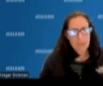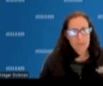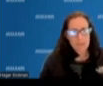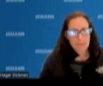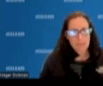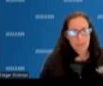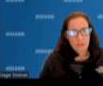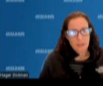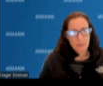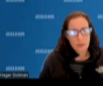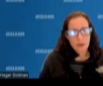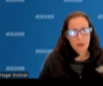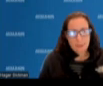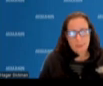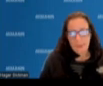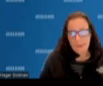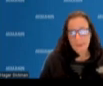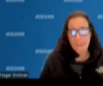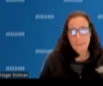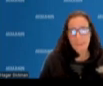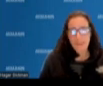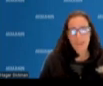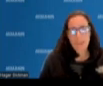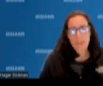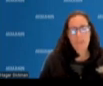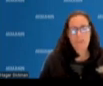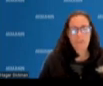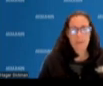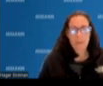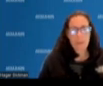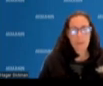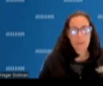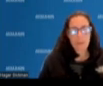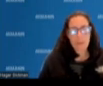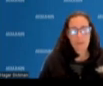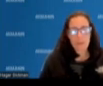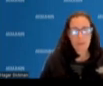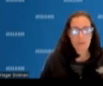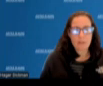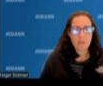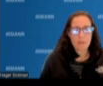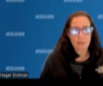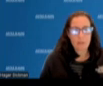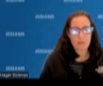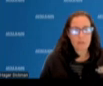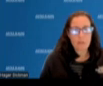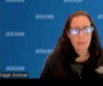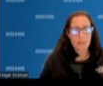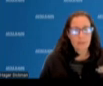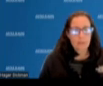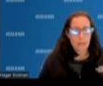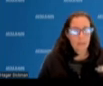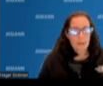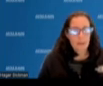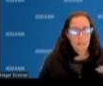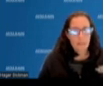please. So we'll go over some advocacy strategies of what you can do now